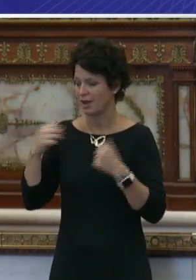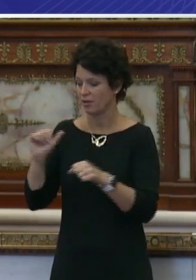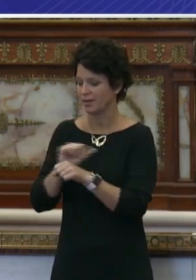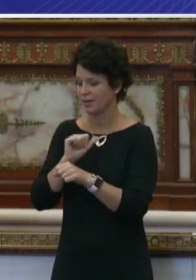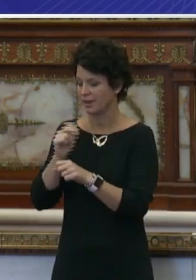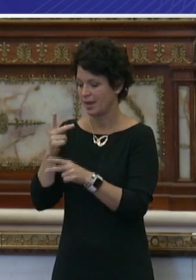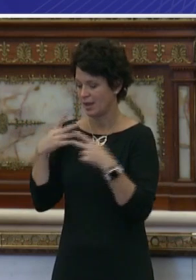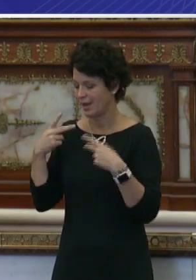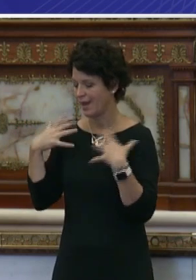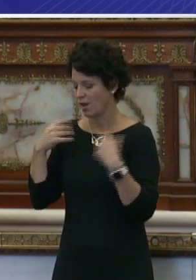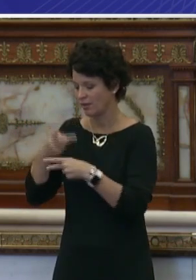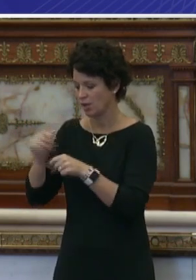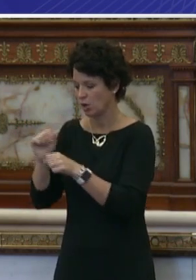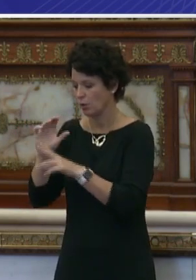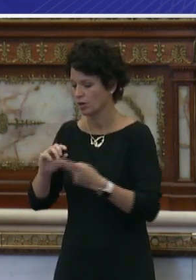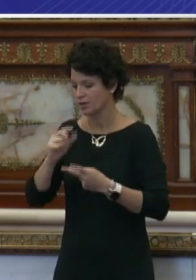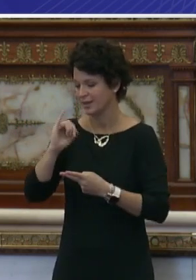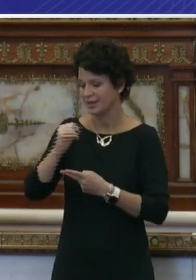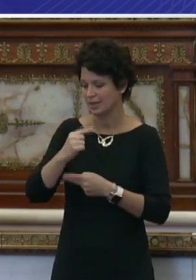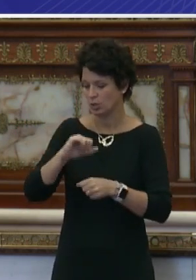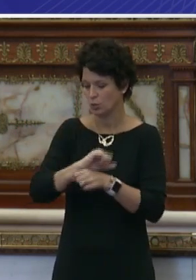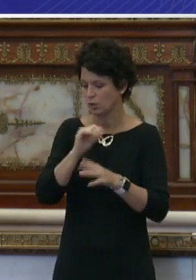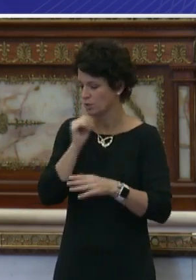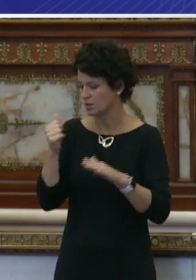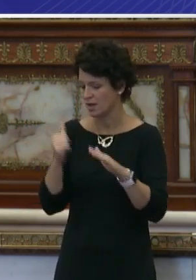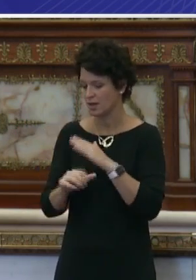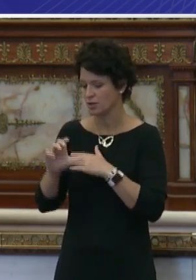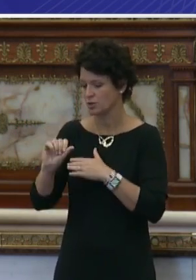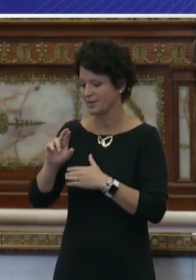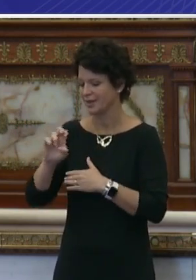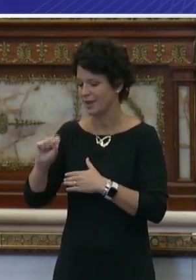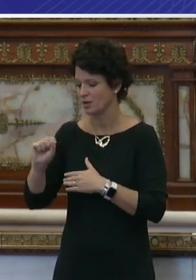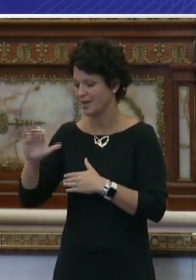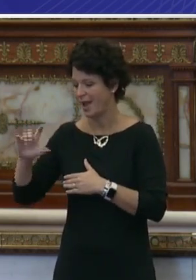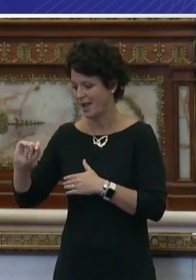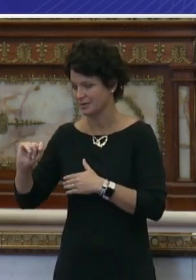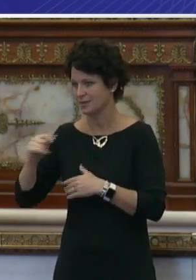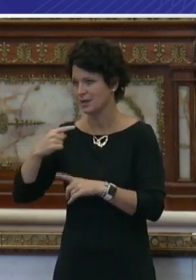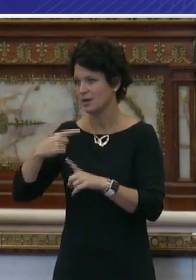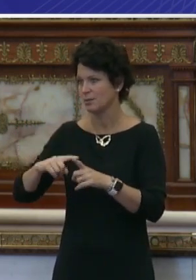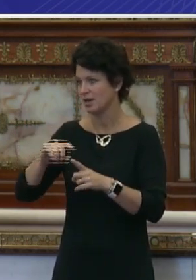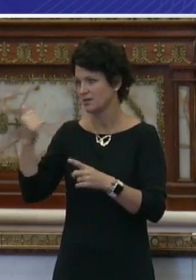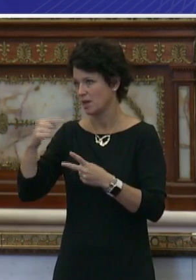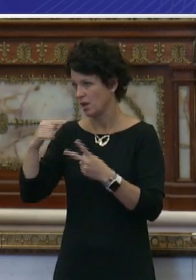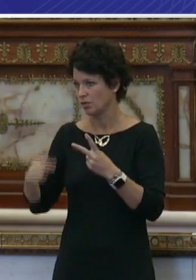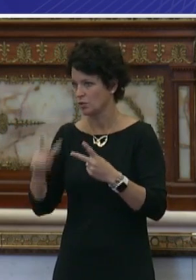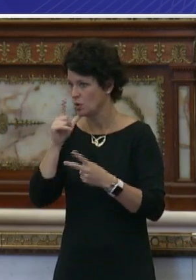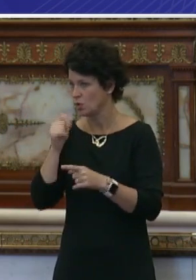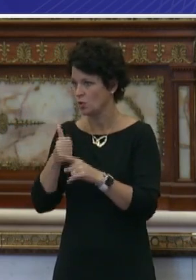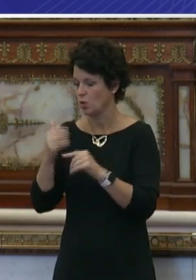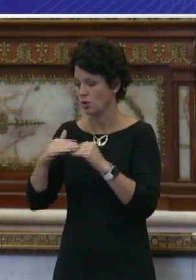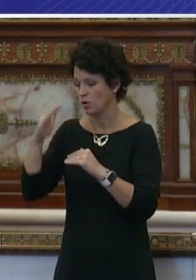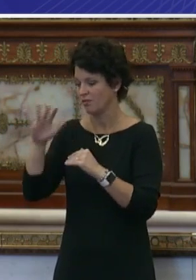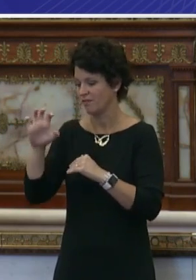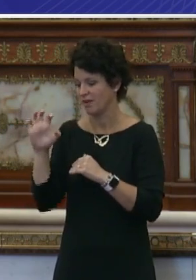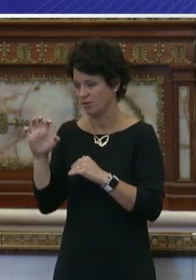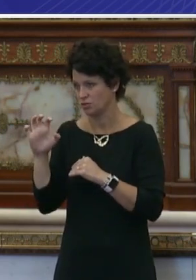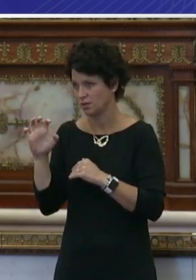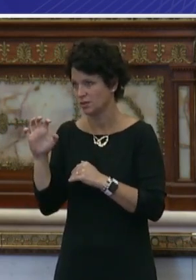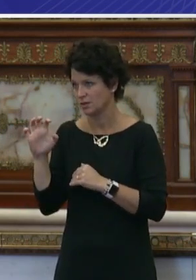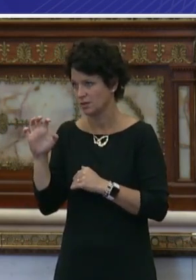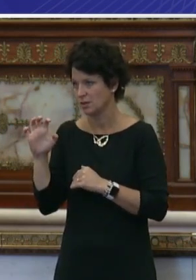and gig workers were not covered under the CARES Act, as well as anyone that is over 500